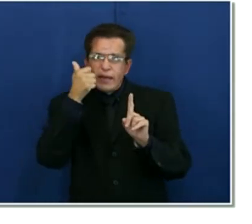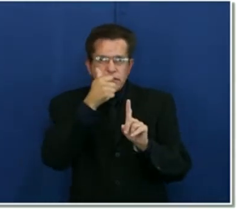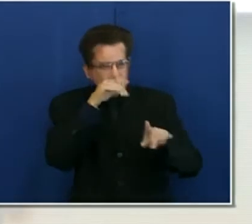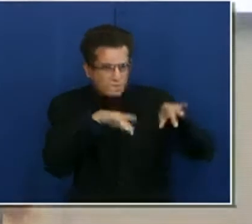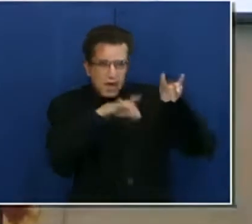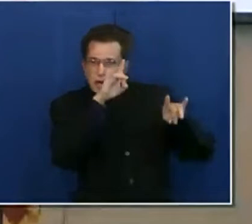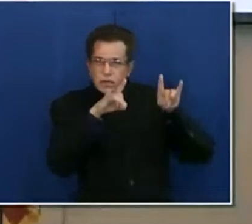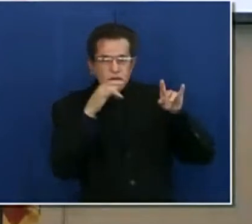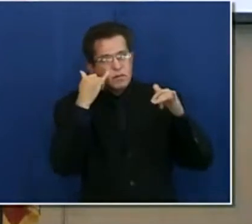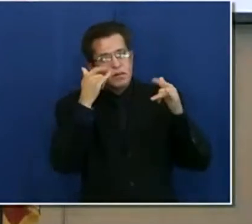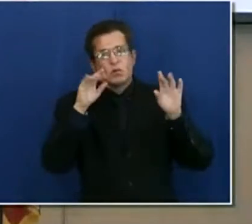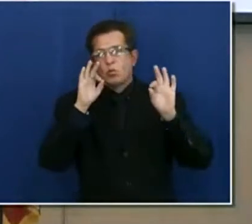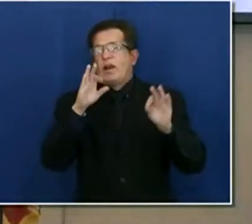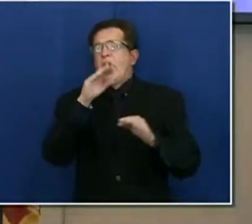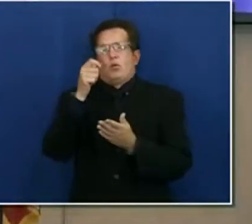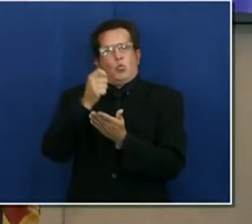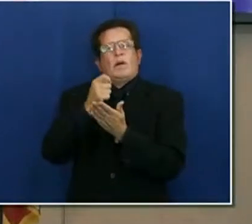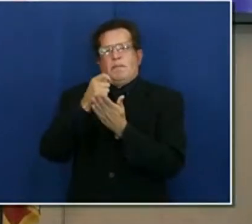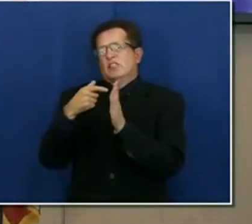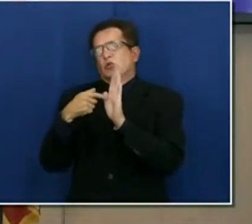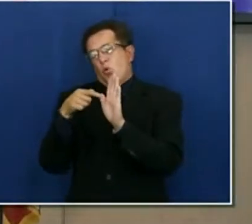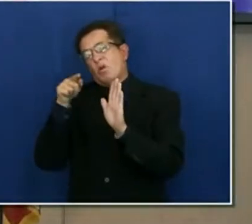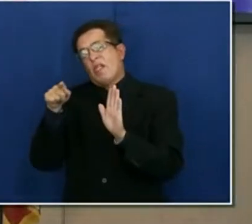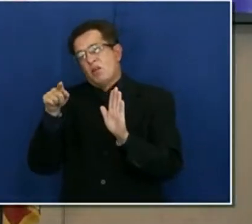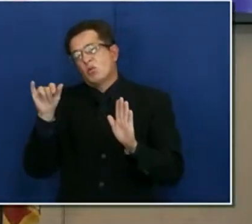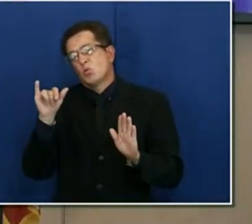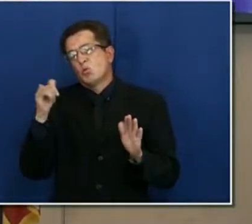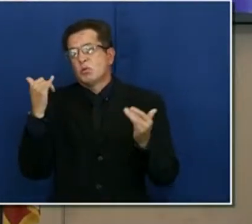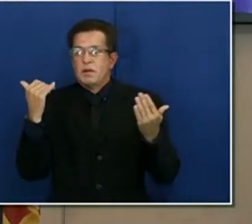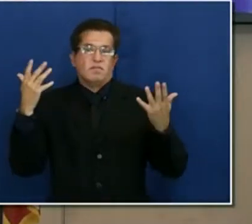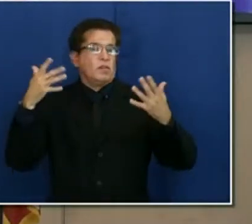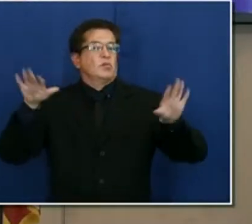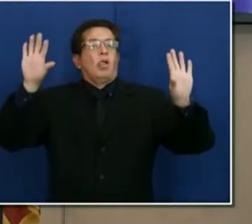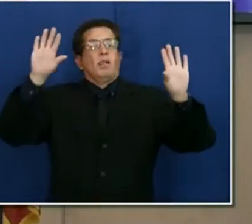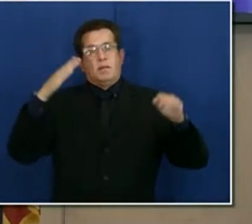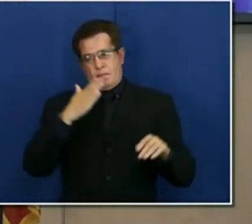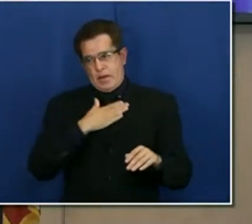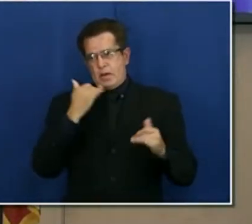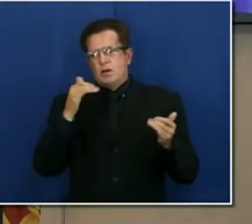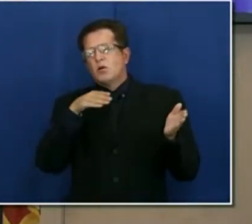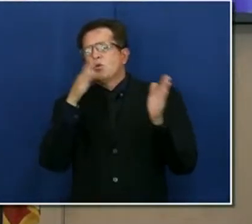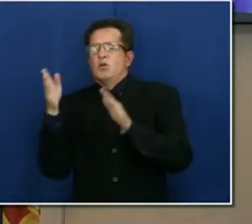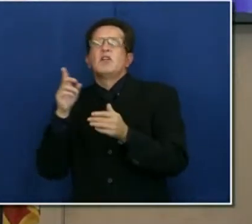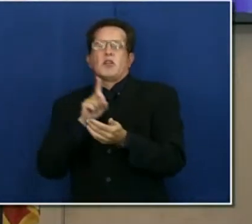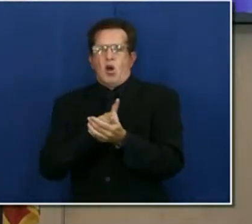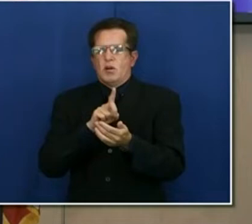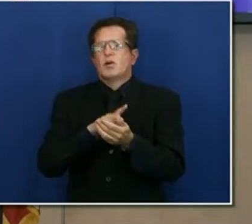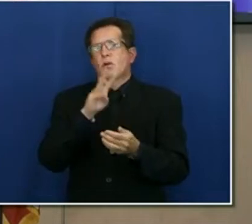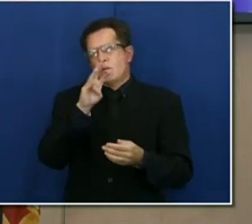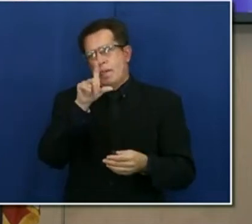side. That concludes my update. I'll now turn it over to Dr. Wooten for her public health officer's update.